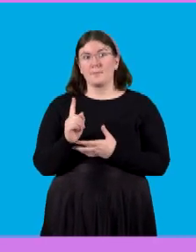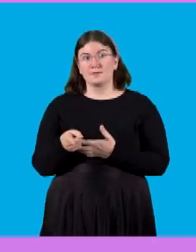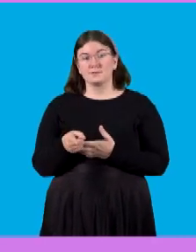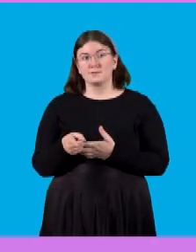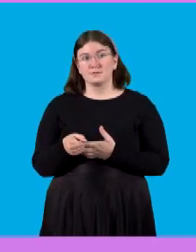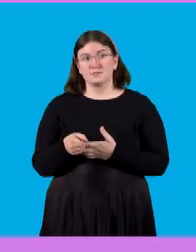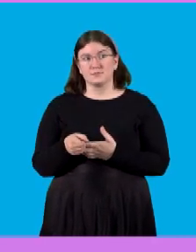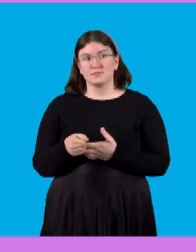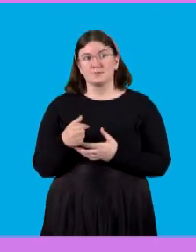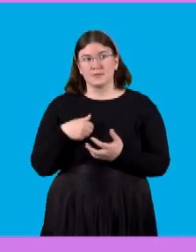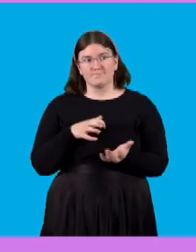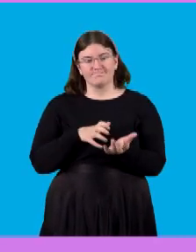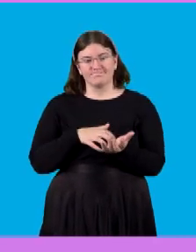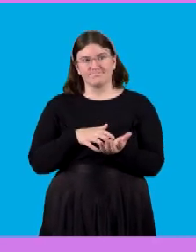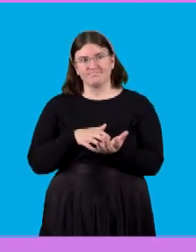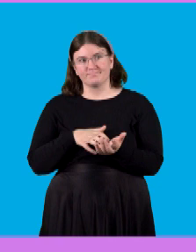of the